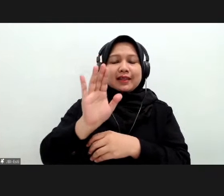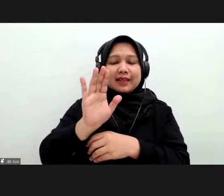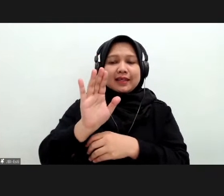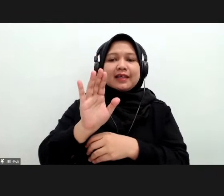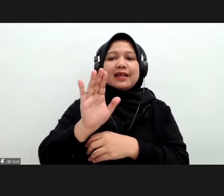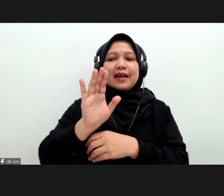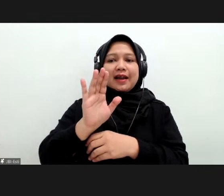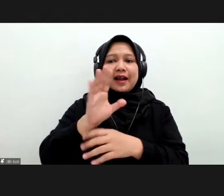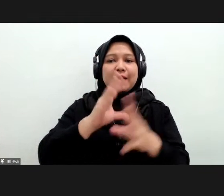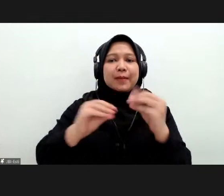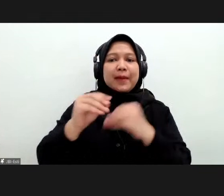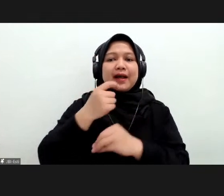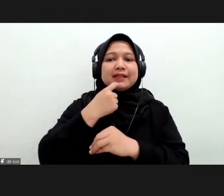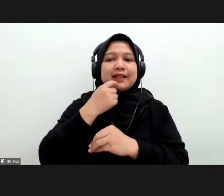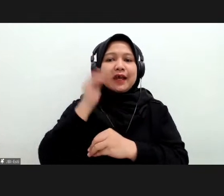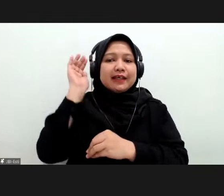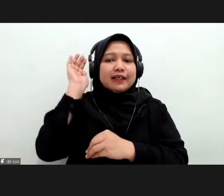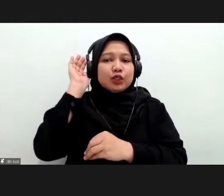presidency in